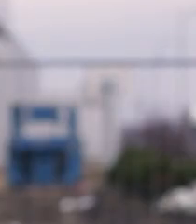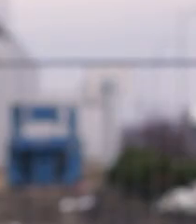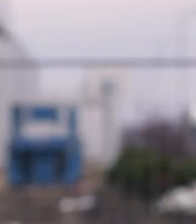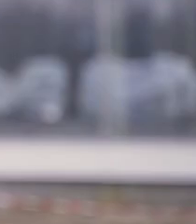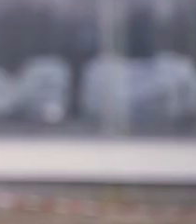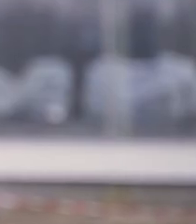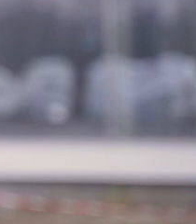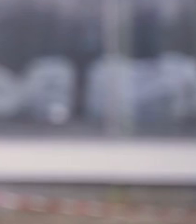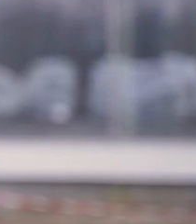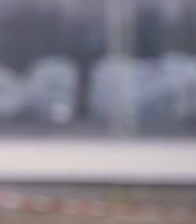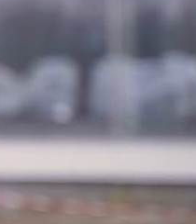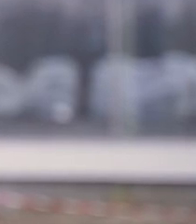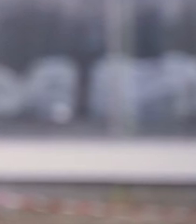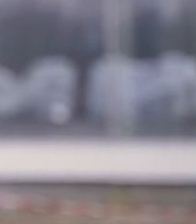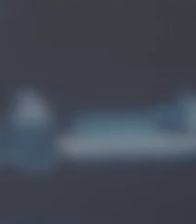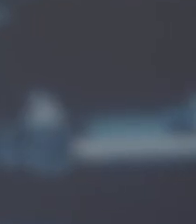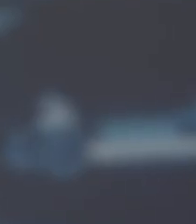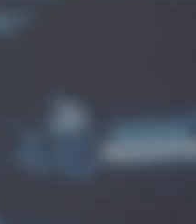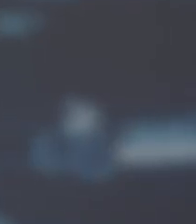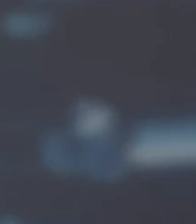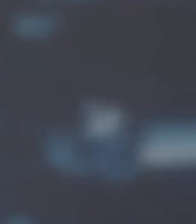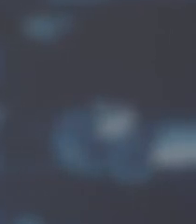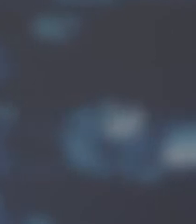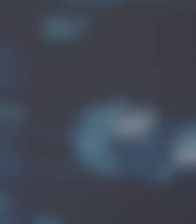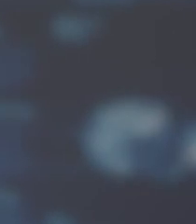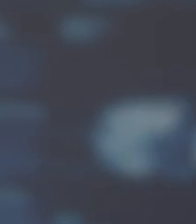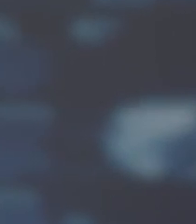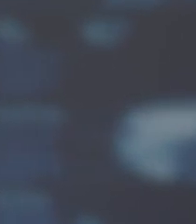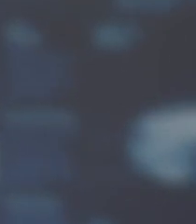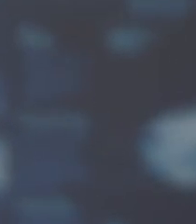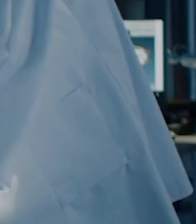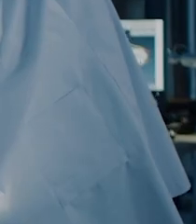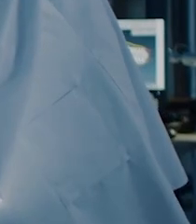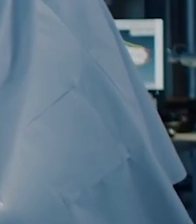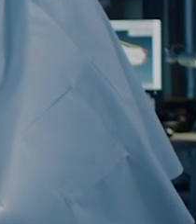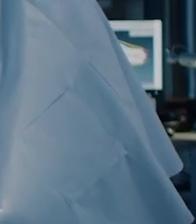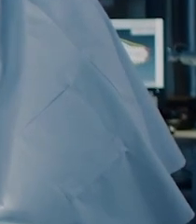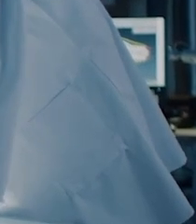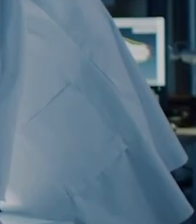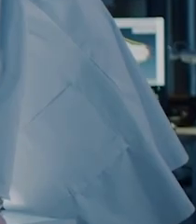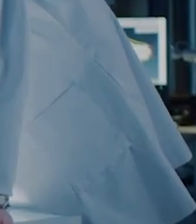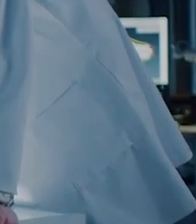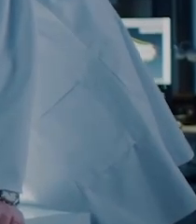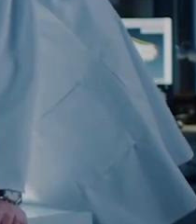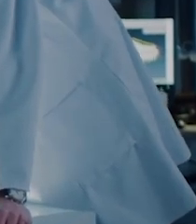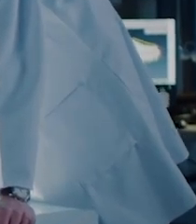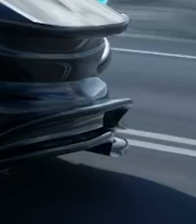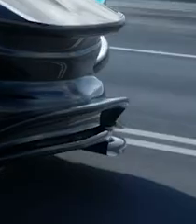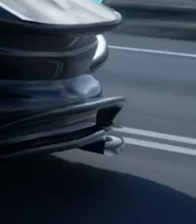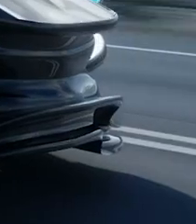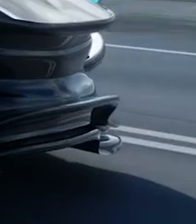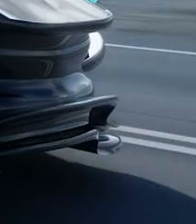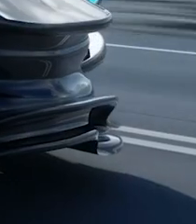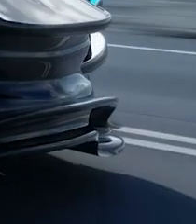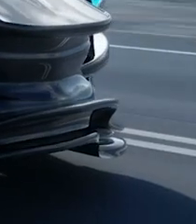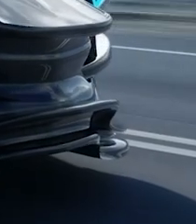sustainability of life. We believe that the InnoBed cell is the heart of transformation of the industry, redefining the way we live, think, and